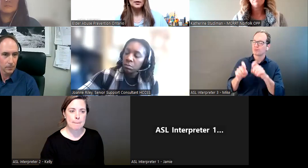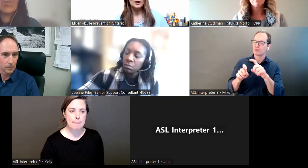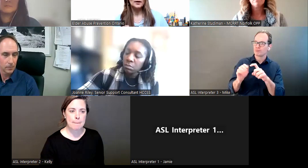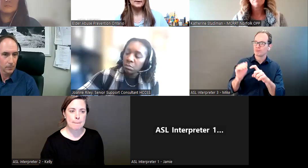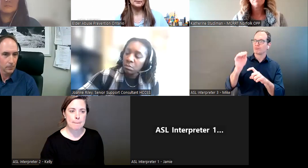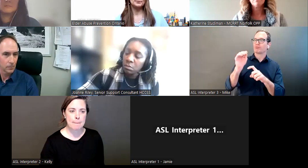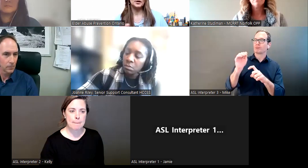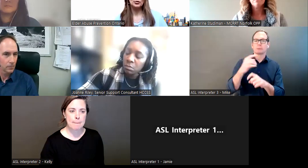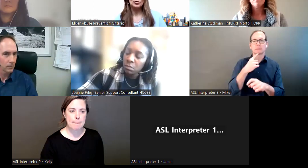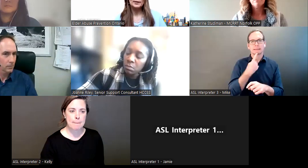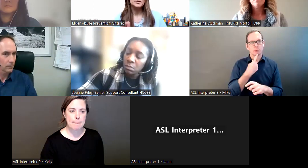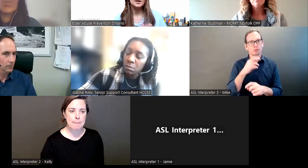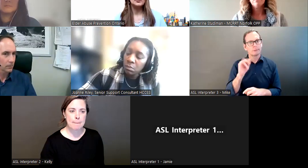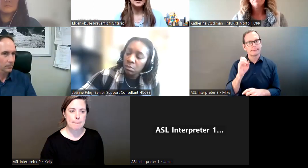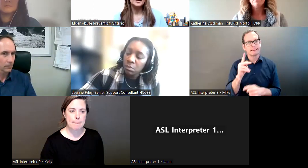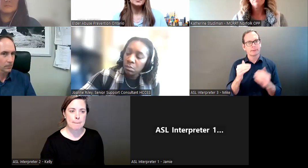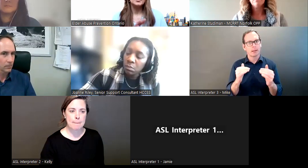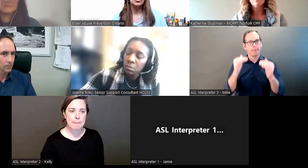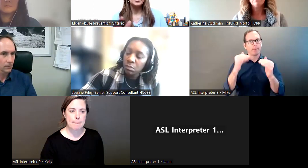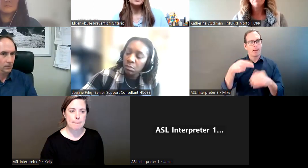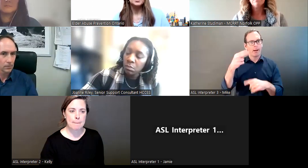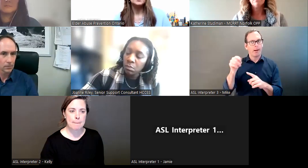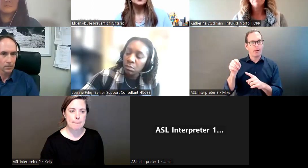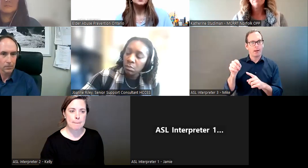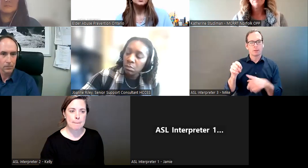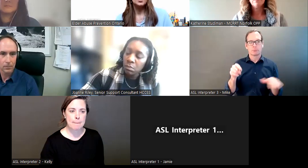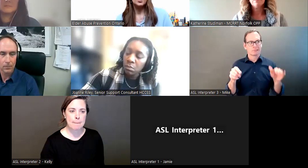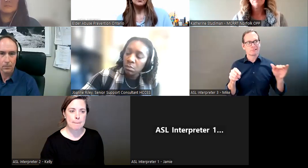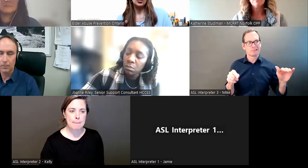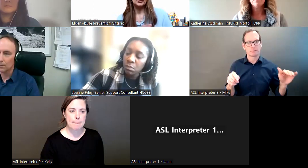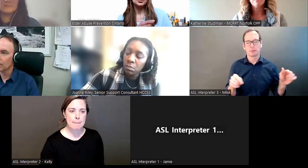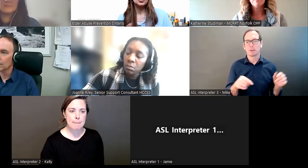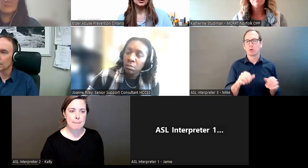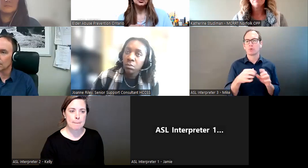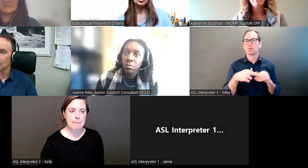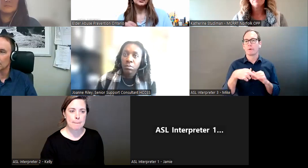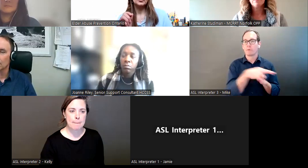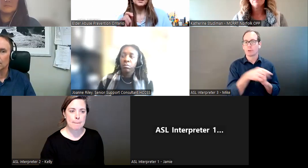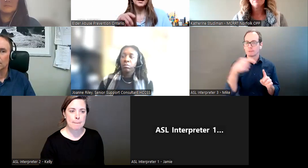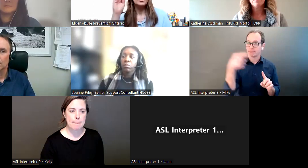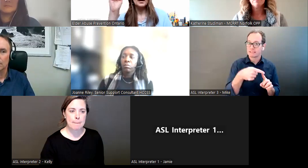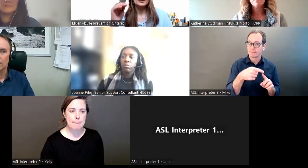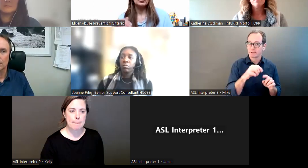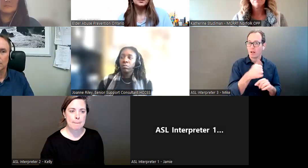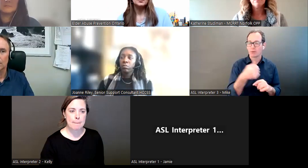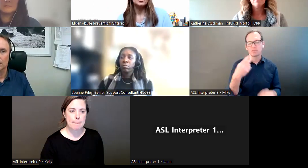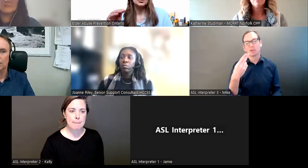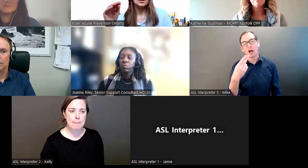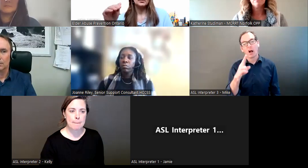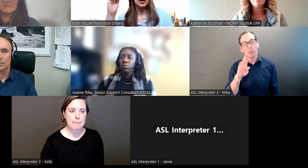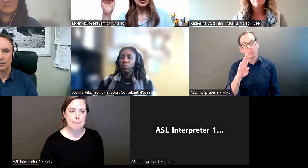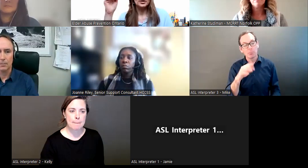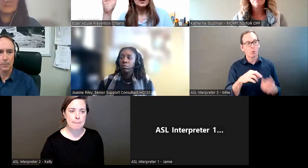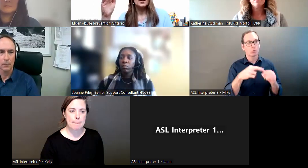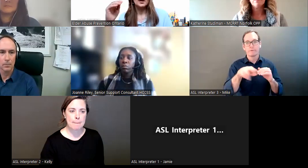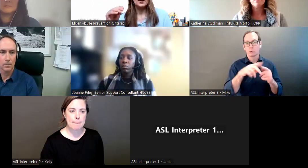hub programs that look at high risk cases, or do you do it internally, or does that elevate the risk in terms